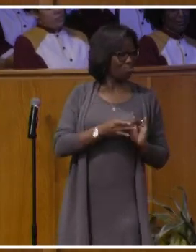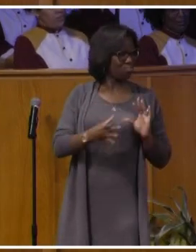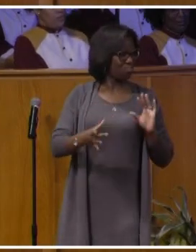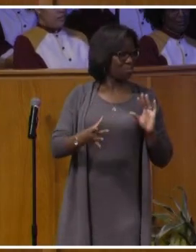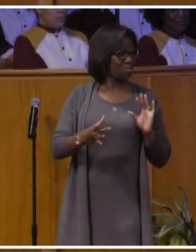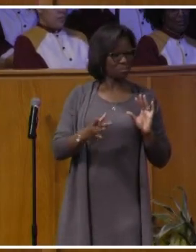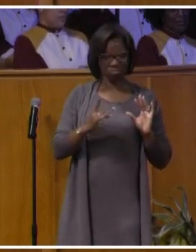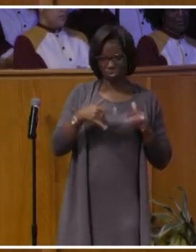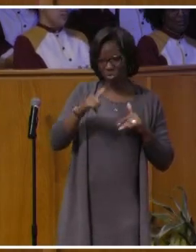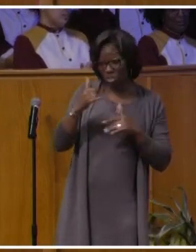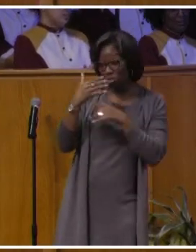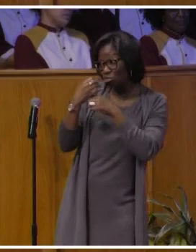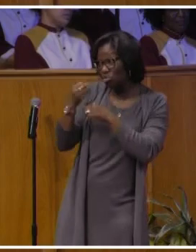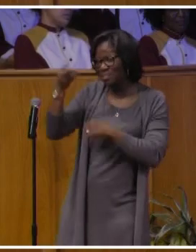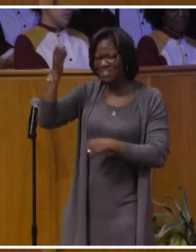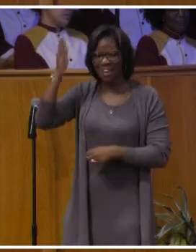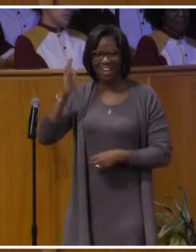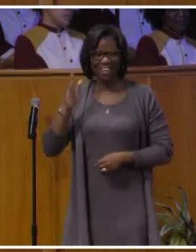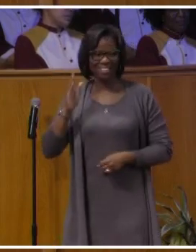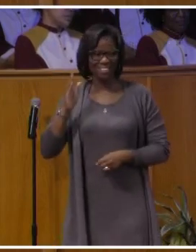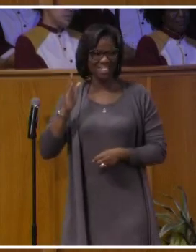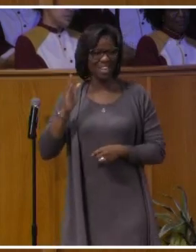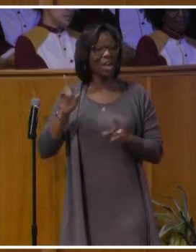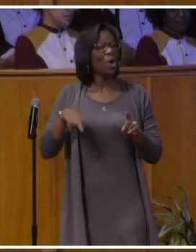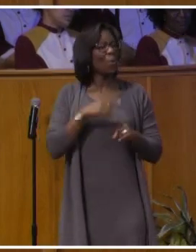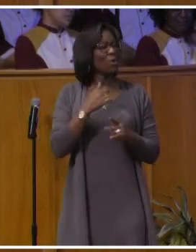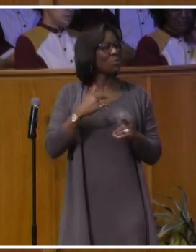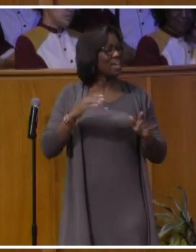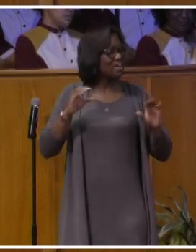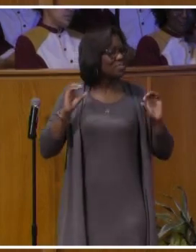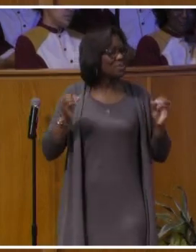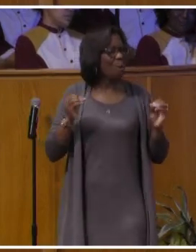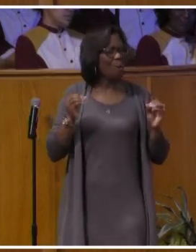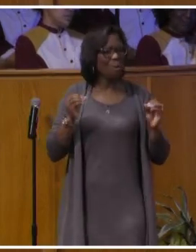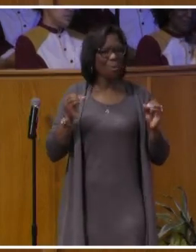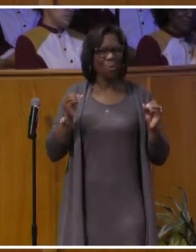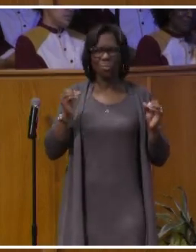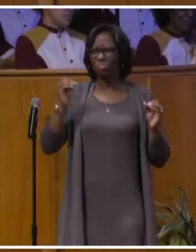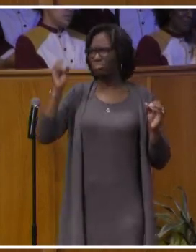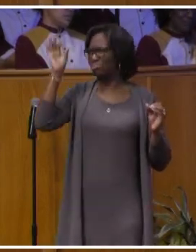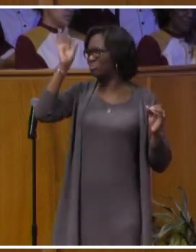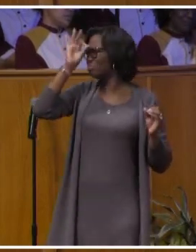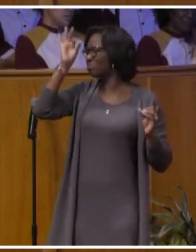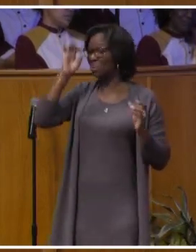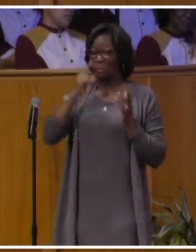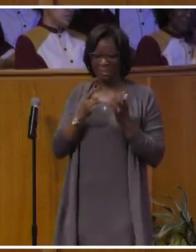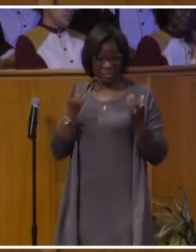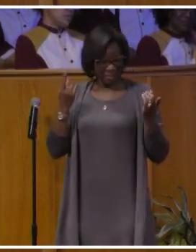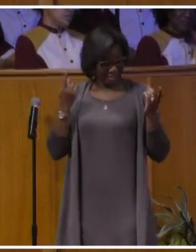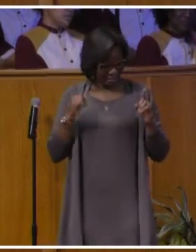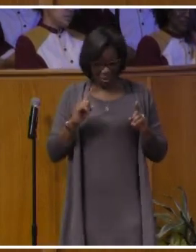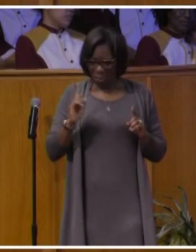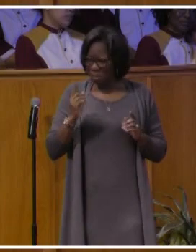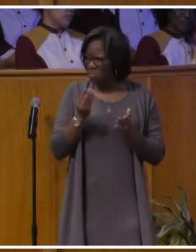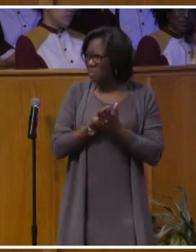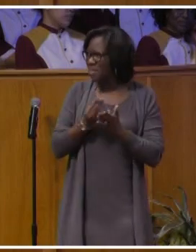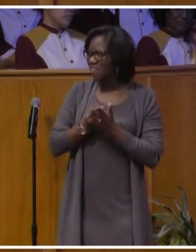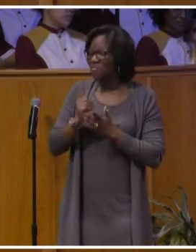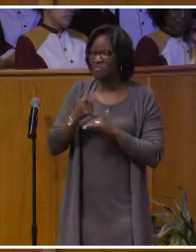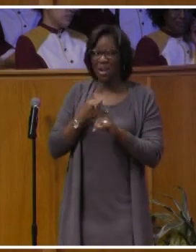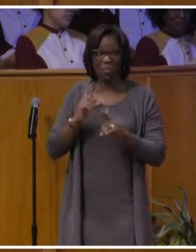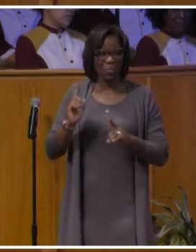do you trust God? When you have no clue as to where the next dime or dollar is going to come